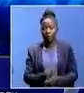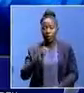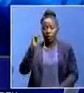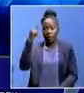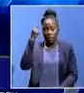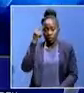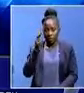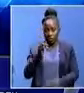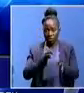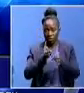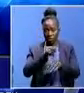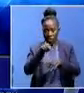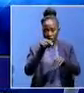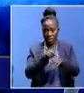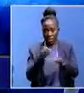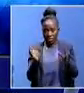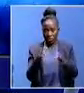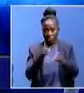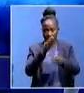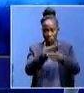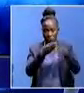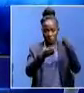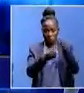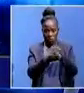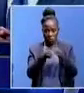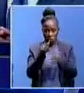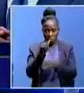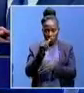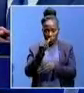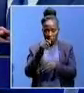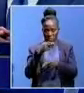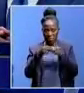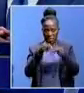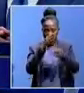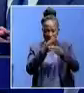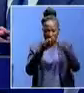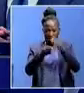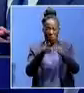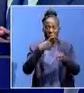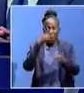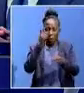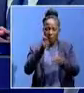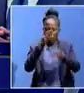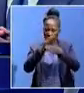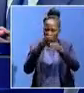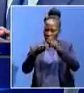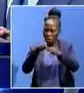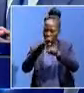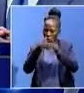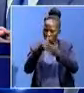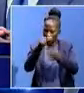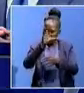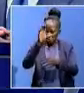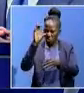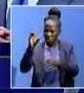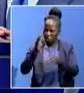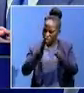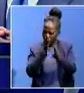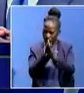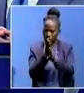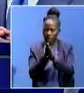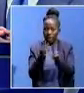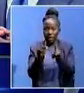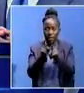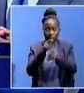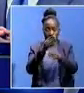The National Council for Construction, NCC, to ensure infrastructure being constructed across the country is of high standard. And Infrastructure and